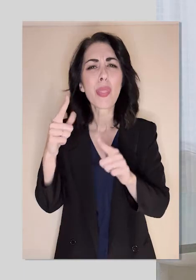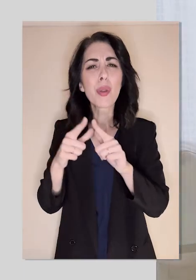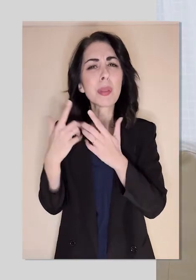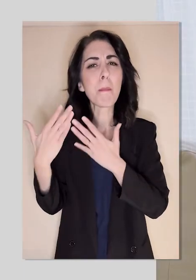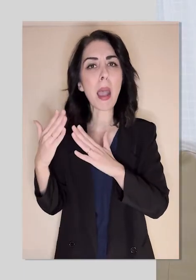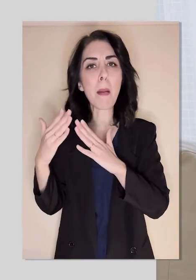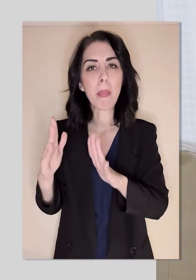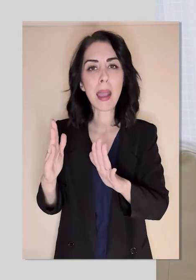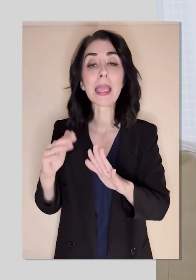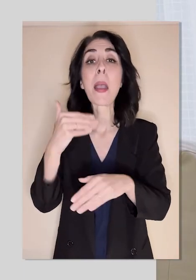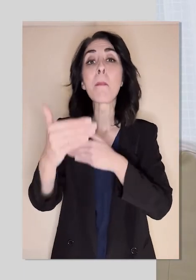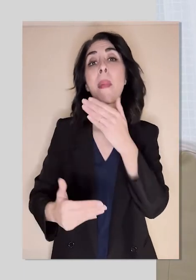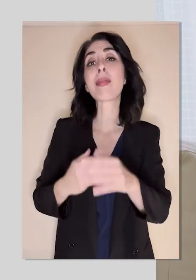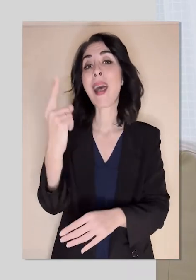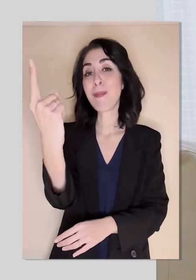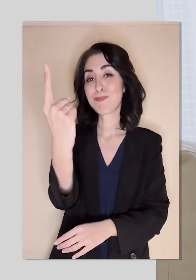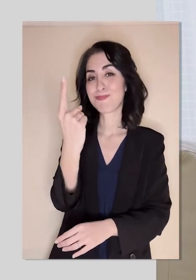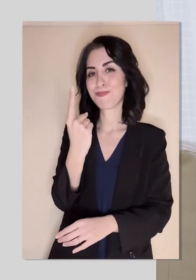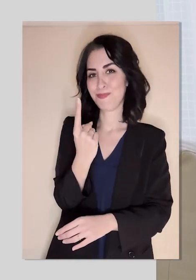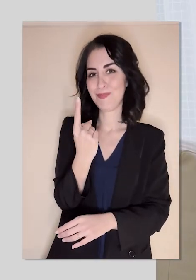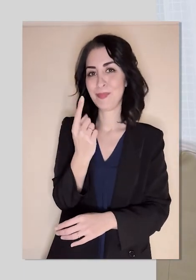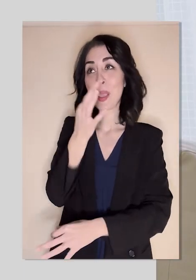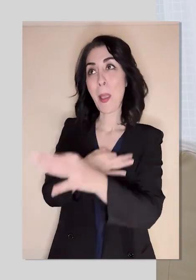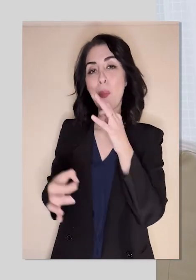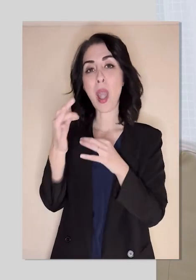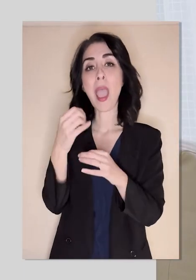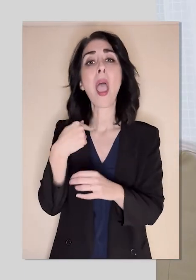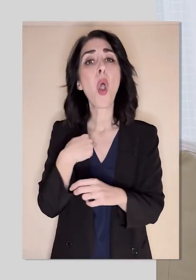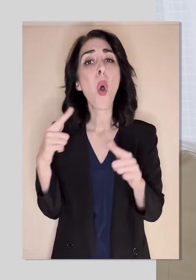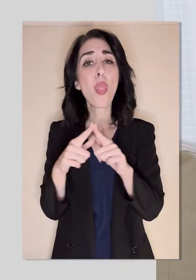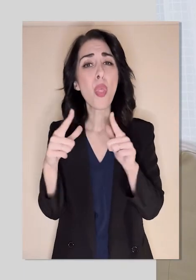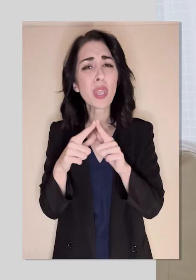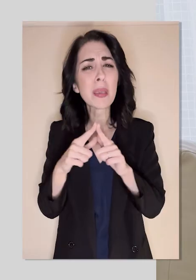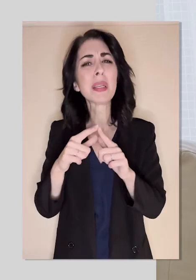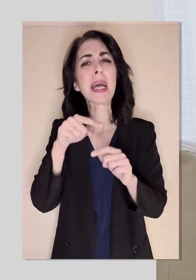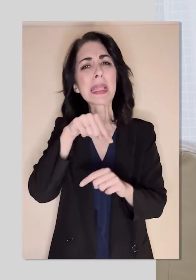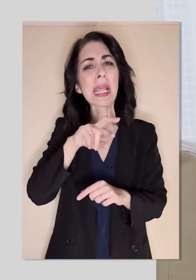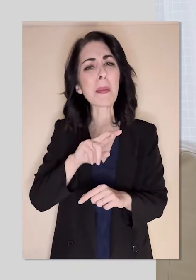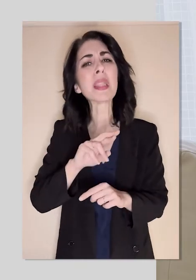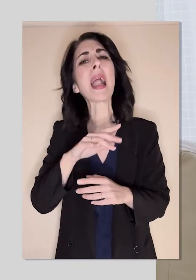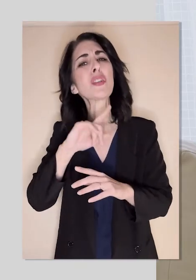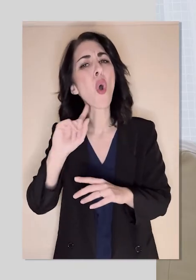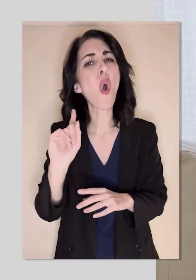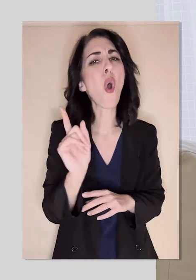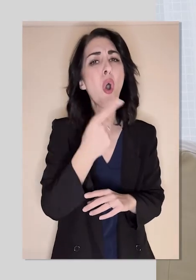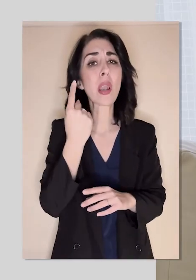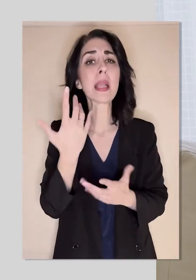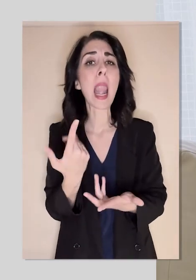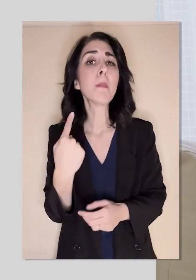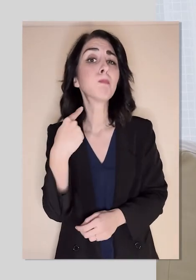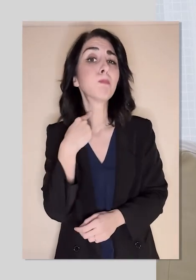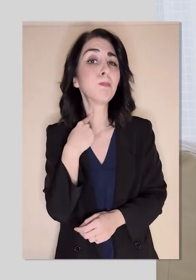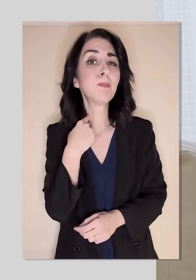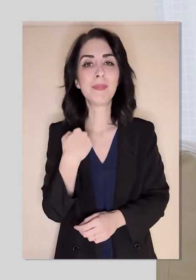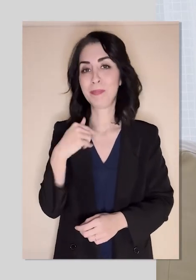says, I've tried all the triptans and they don't work on me, I ask them for the specifics. Were the